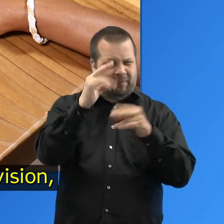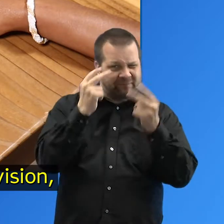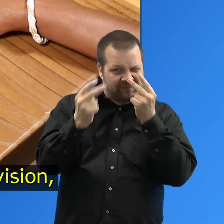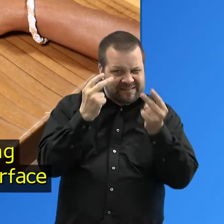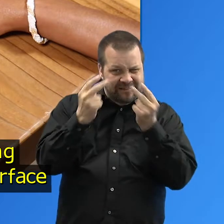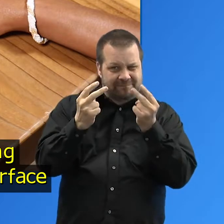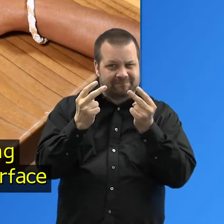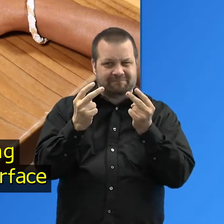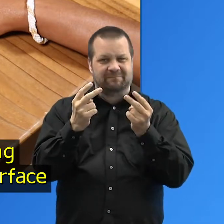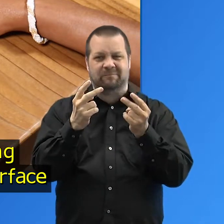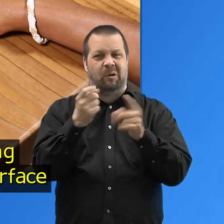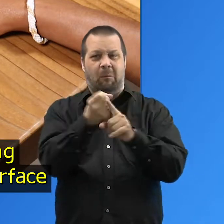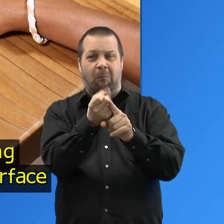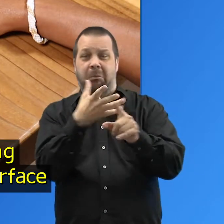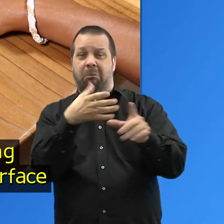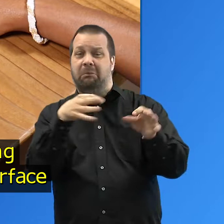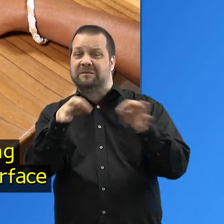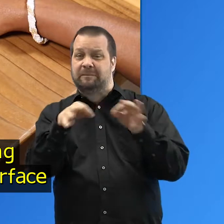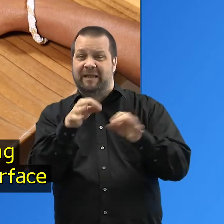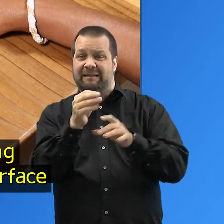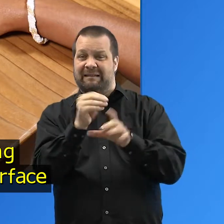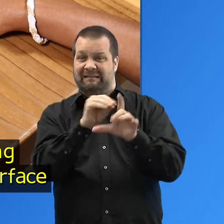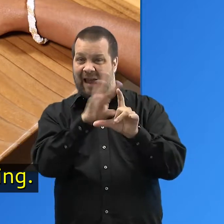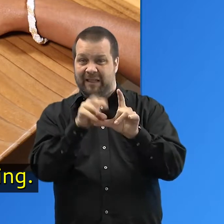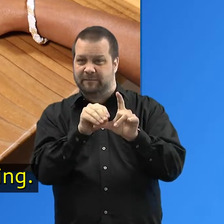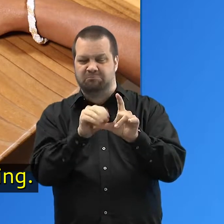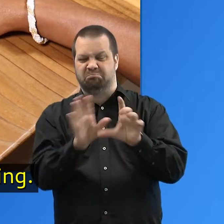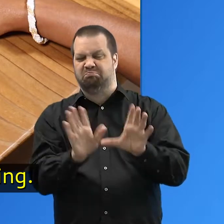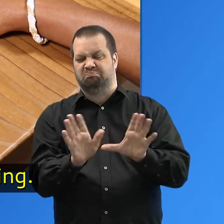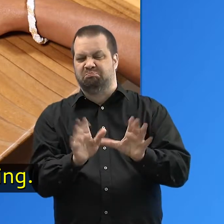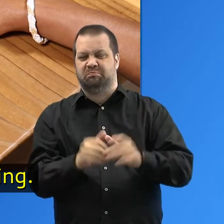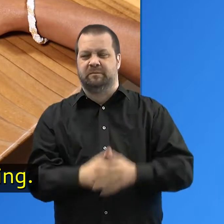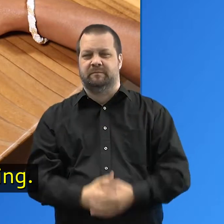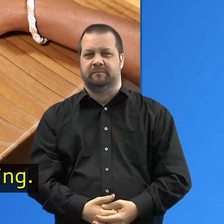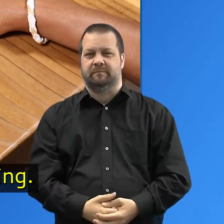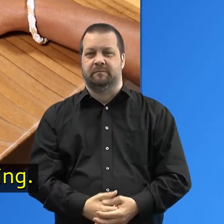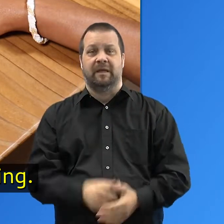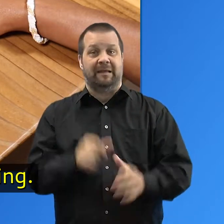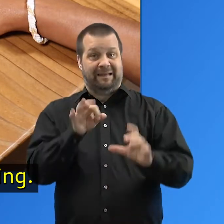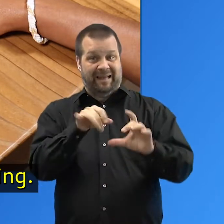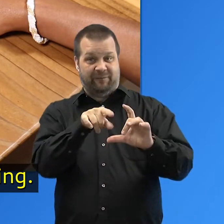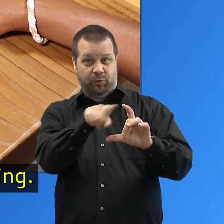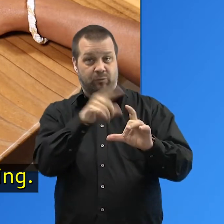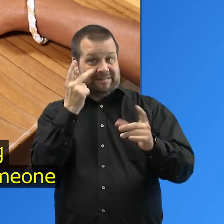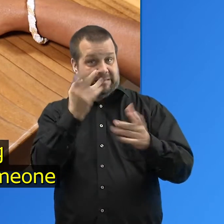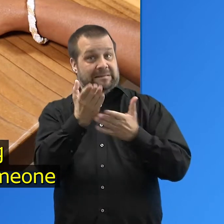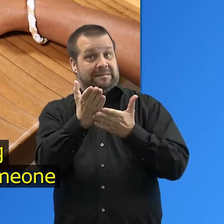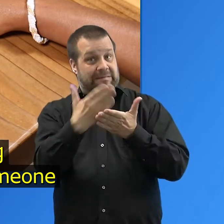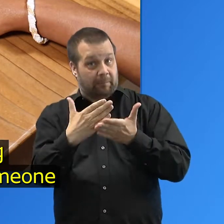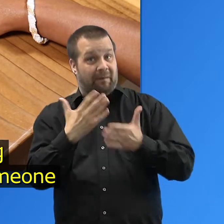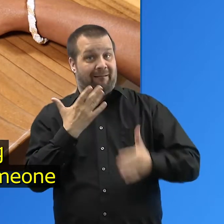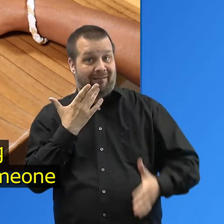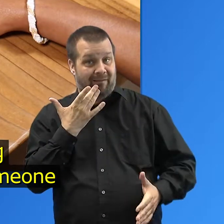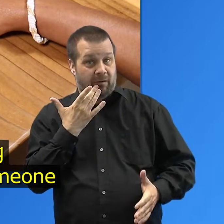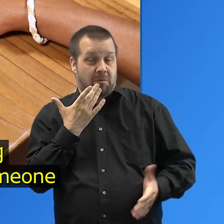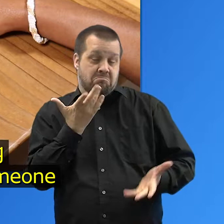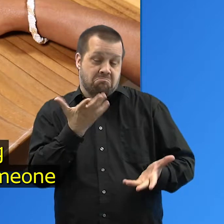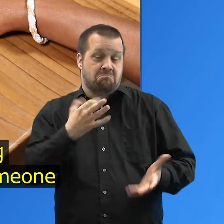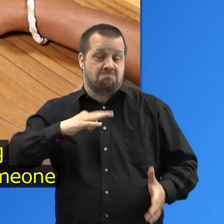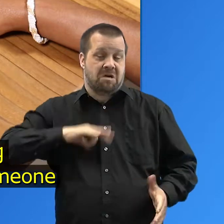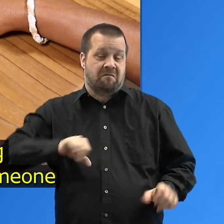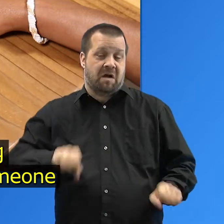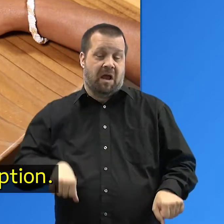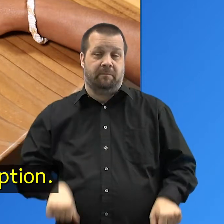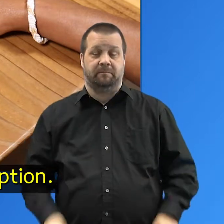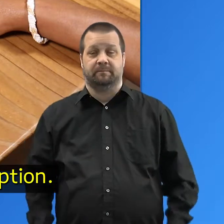vision, we won't be relying on this light ring interface to inform us what the Echo is doing. But the light ring could be useful